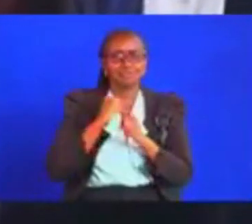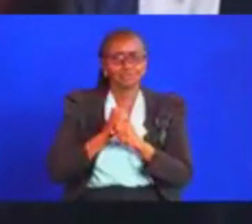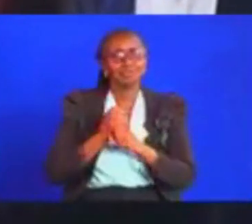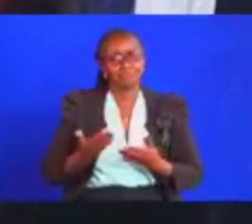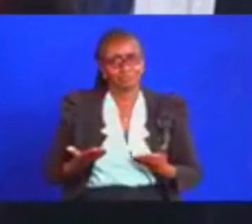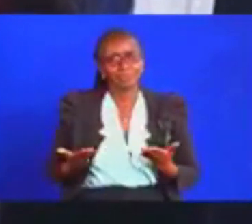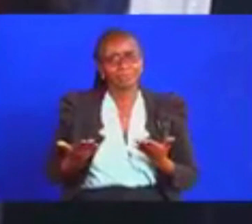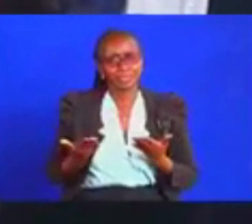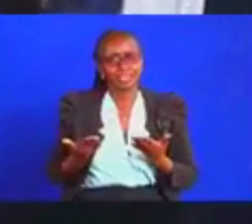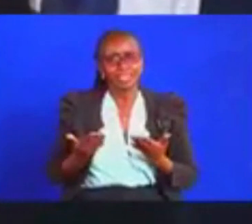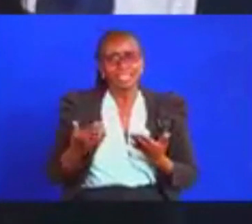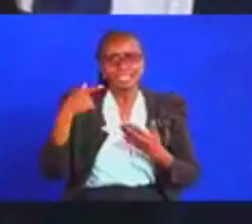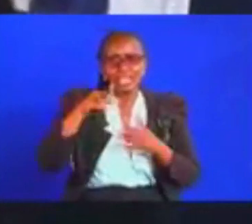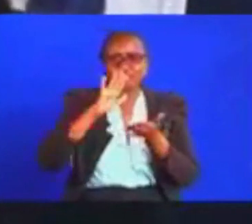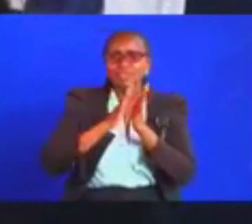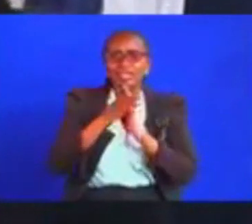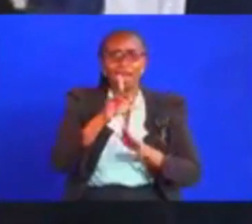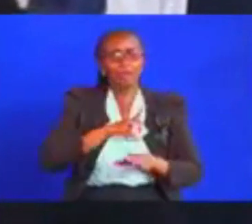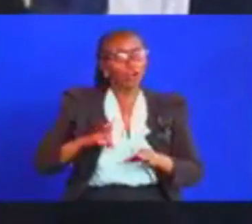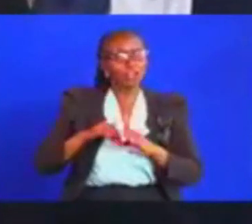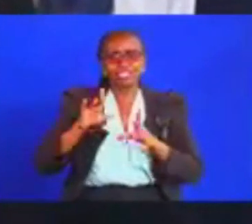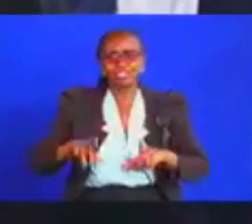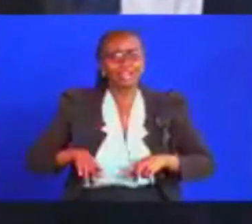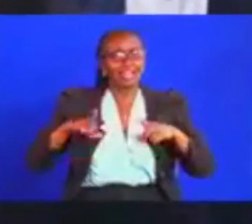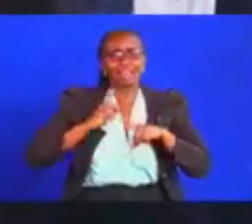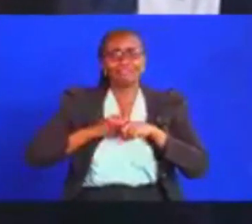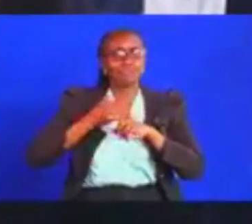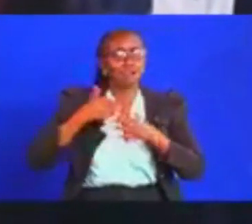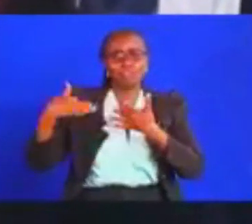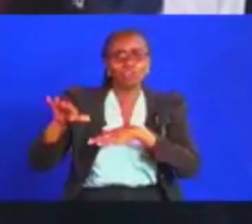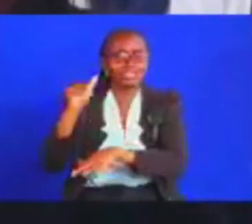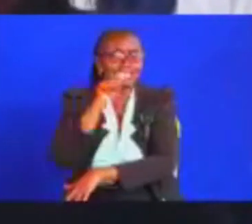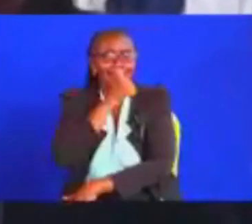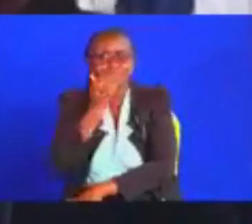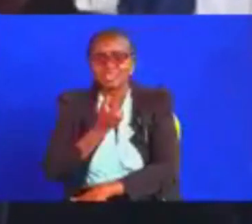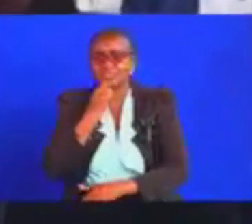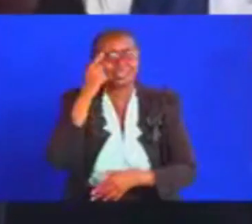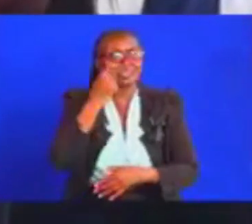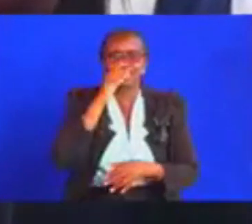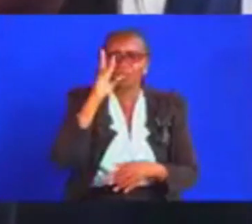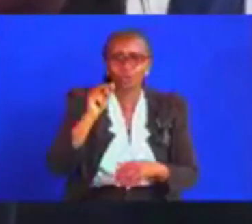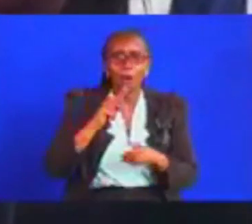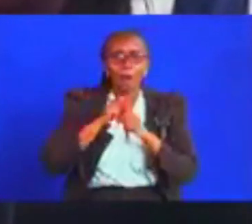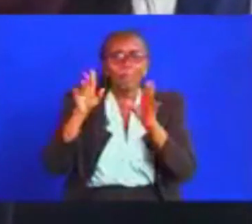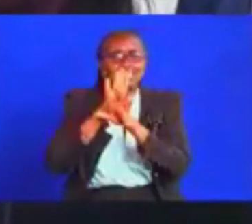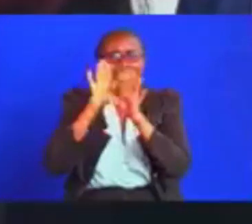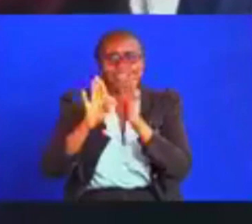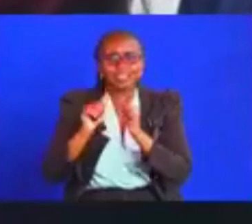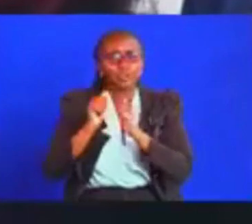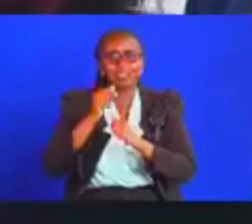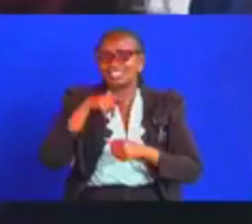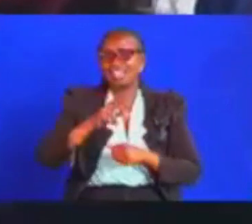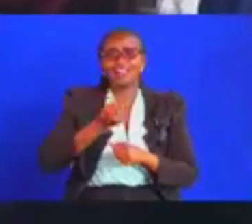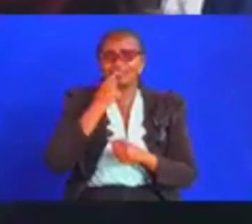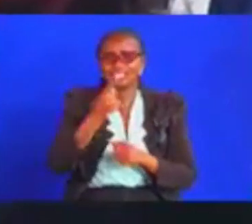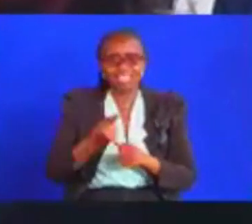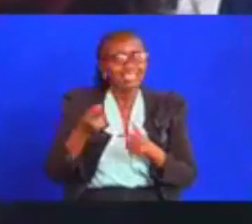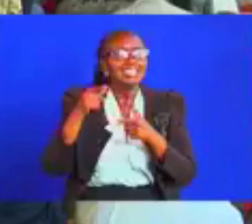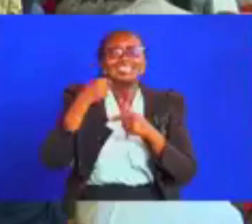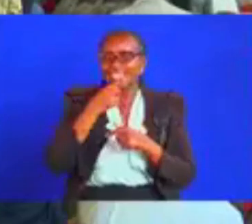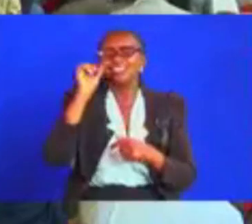He truly becomes Lord in your life when you've lost the ability to say no. That everything he says is